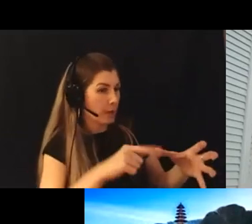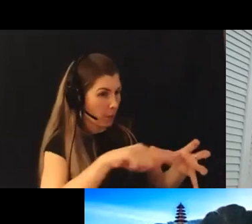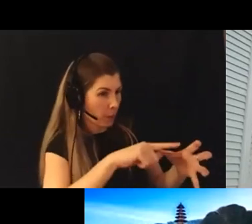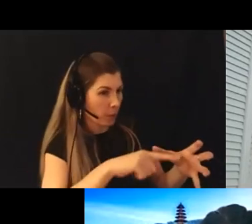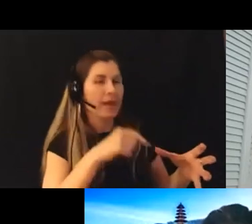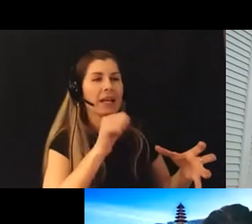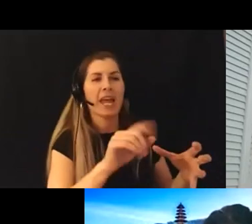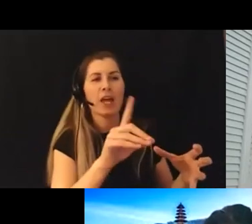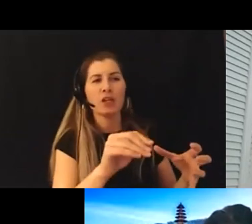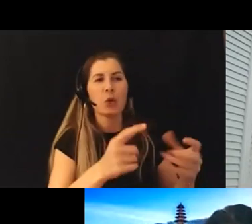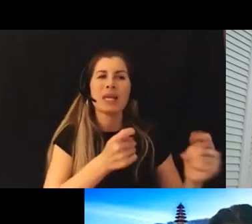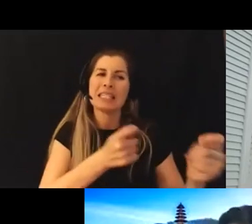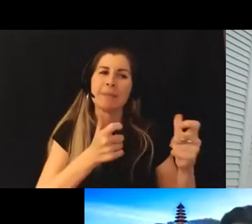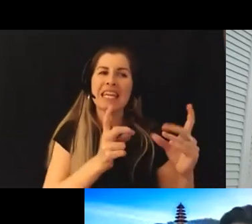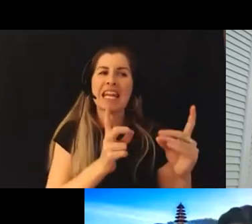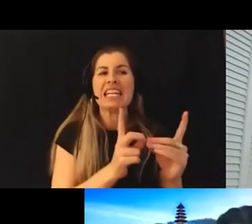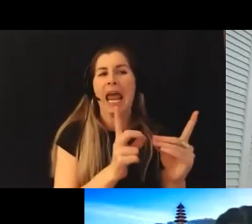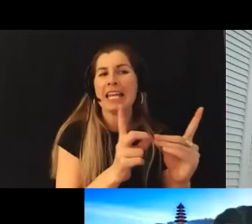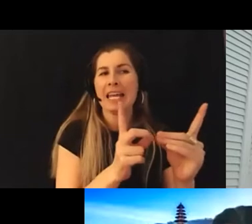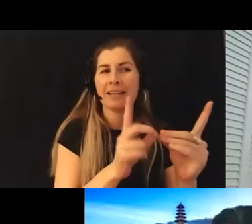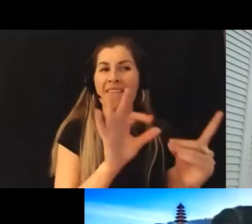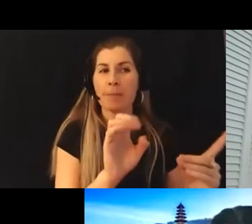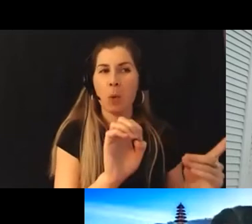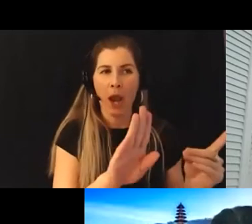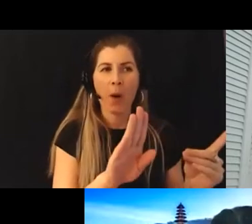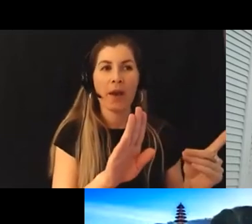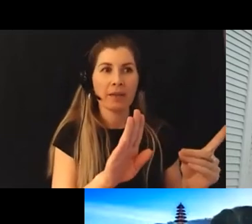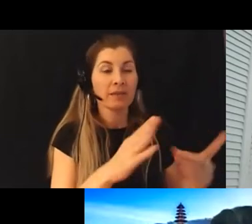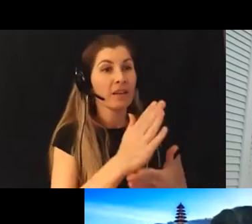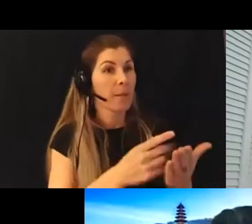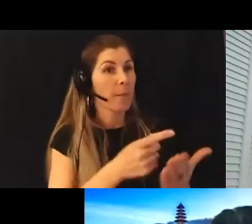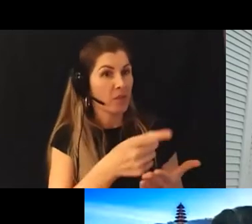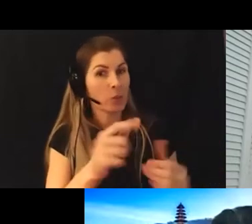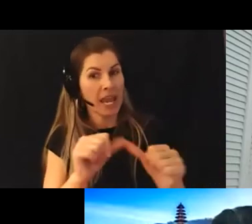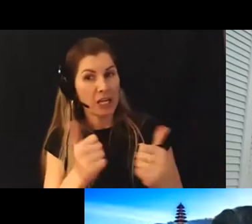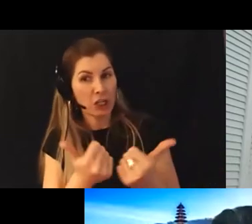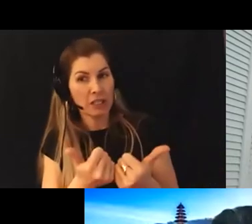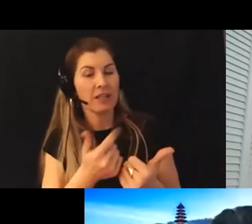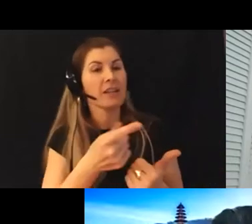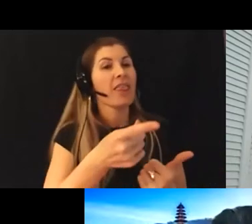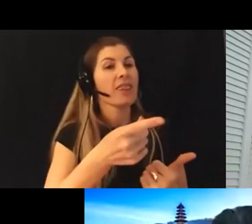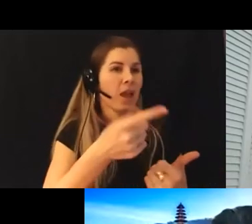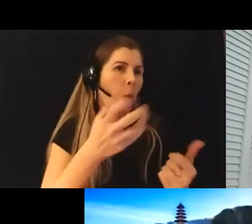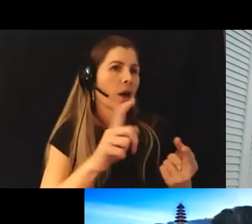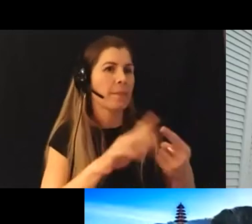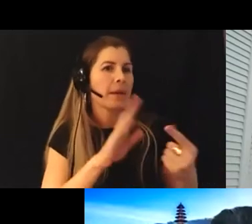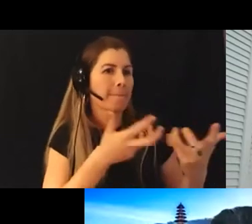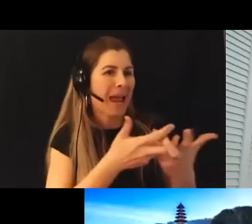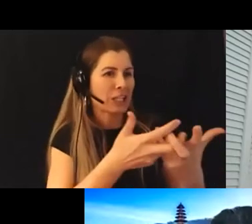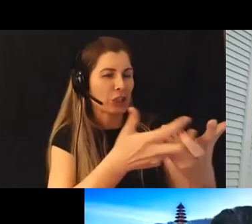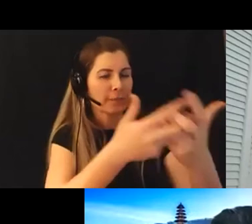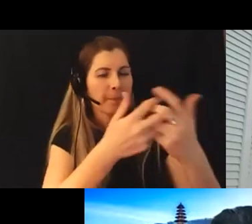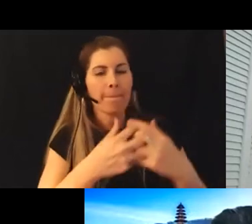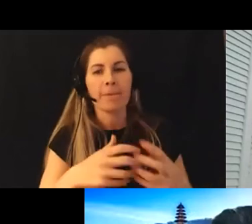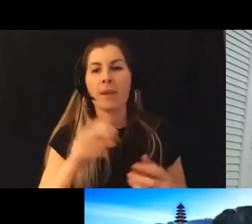speed dating in February with some of those agencies that are specifically looking to be matched. We also, the Maryland